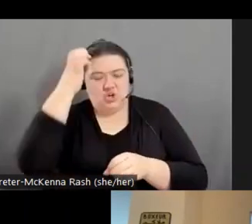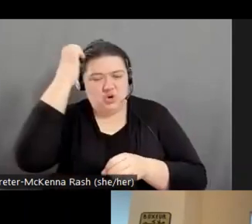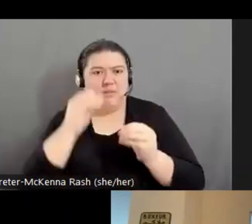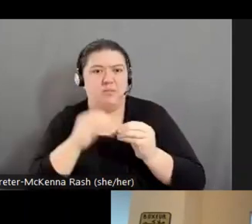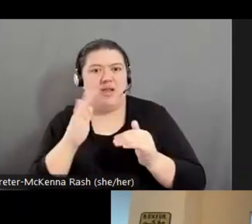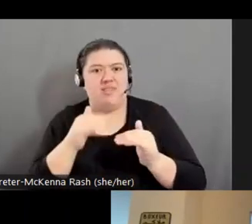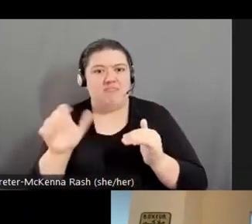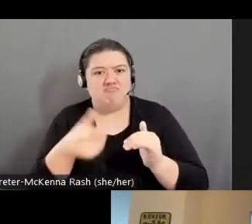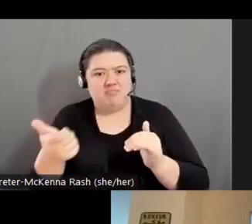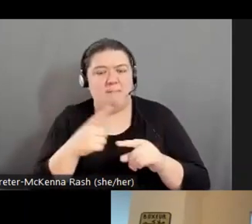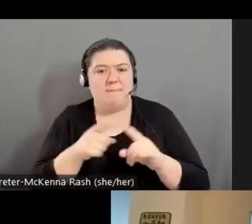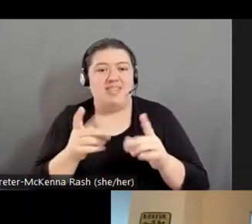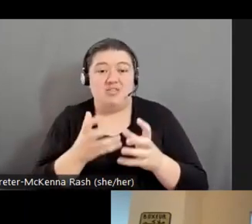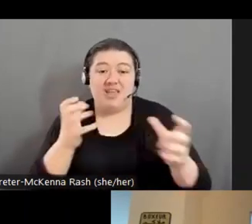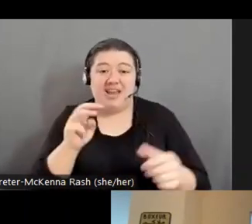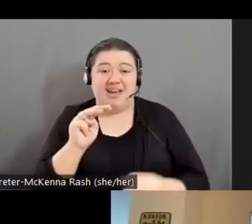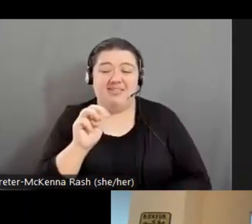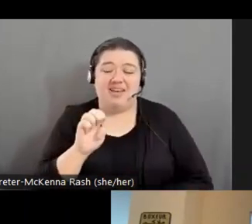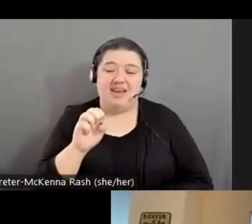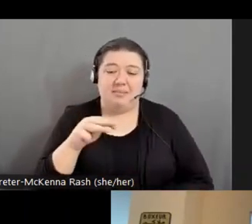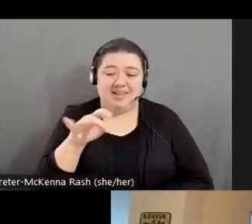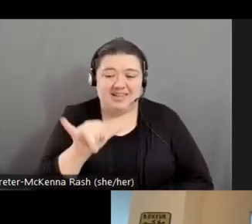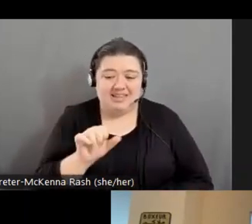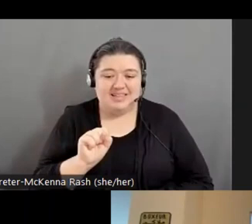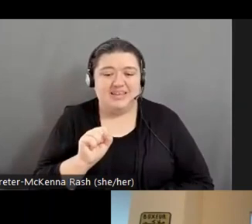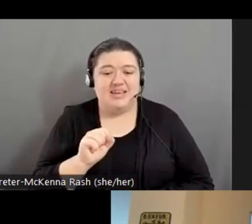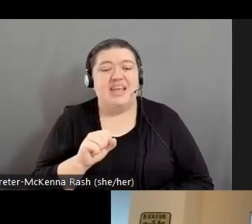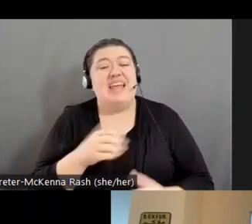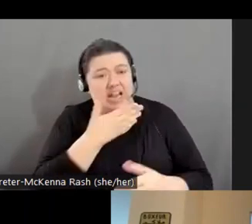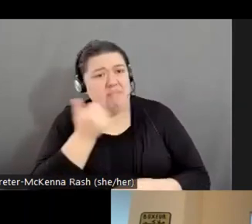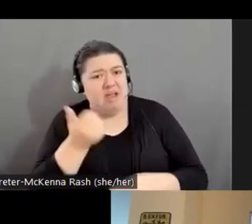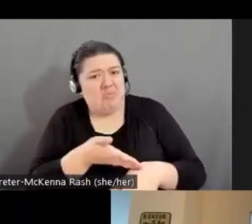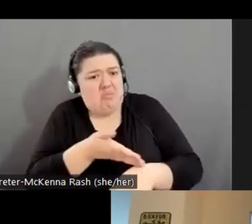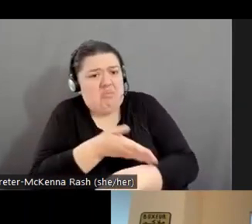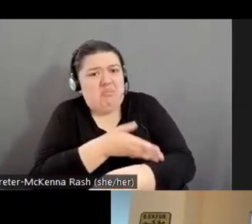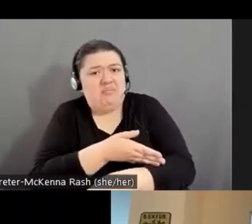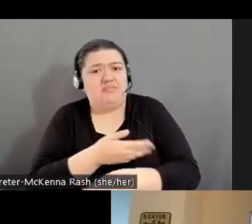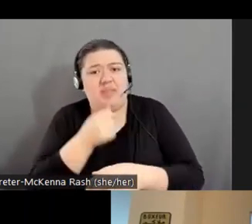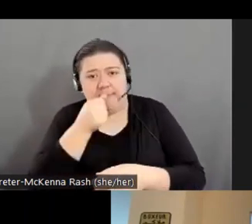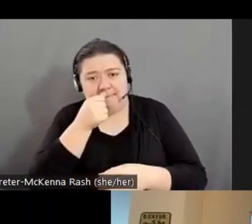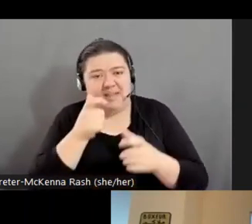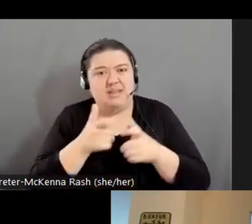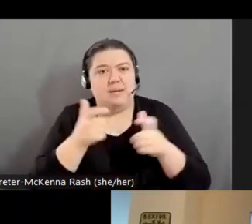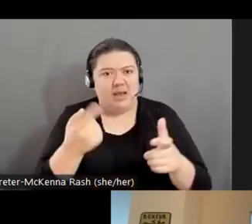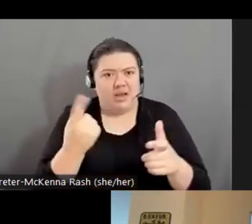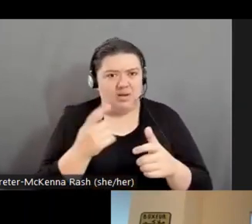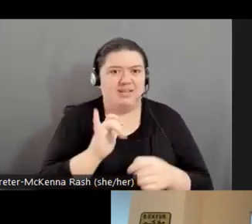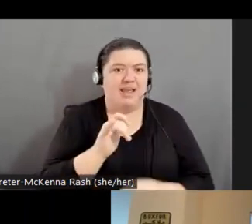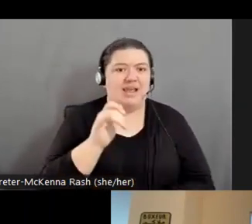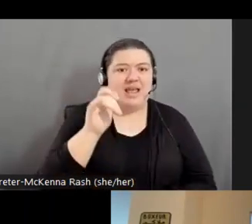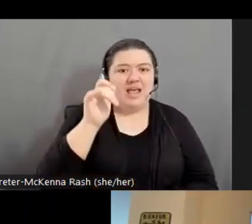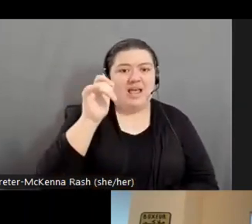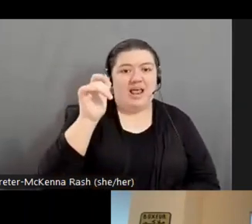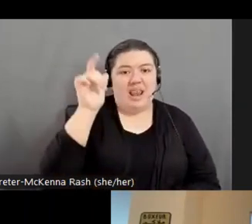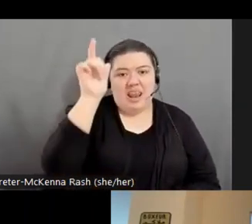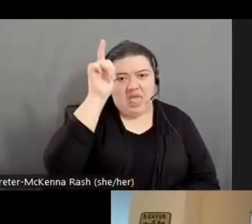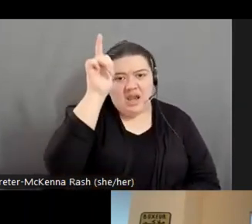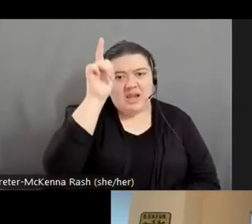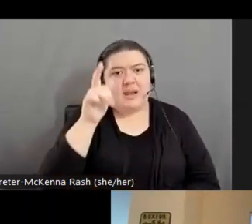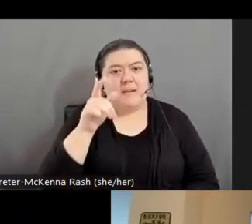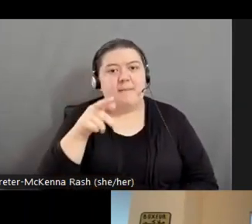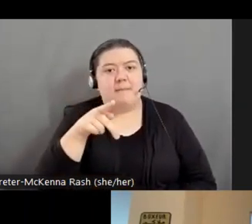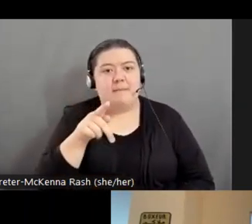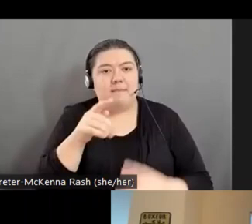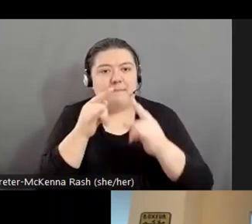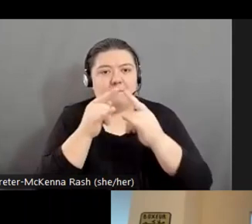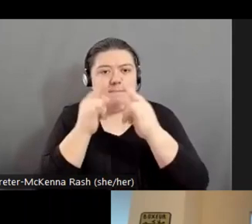lot of embassies. It's getting better slowly in the last 6 months. It's starting to get better at the major embassies, London, Paris, Berlin. But